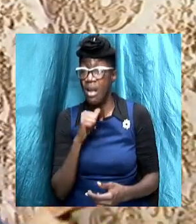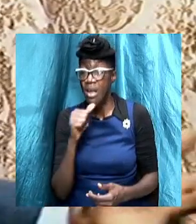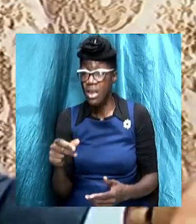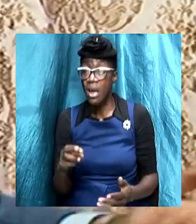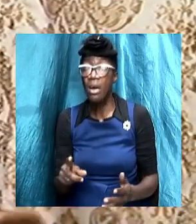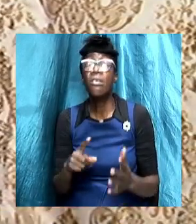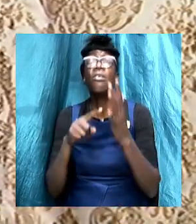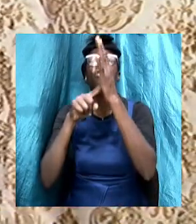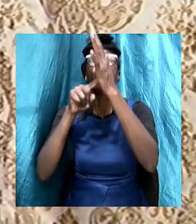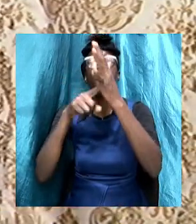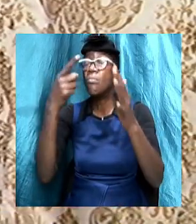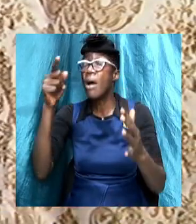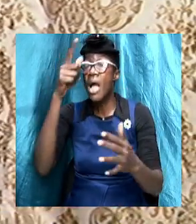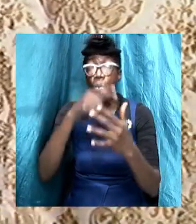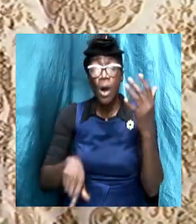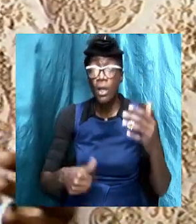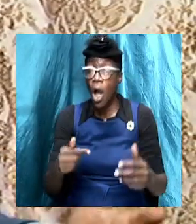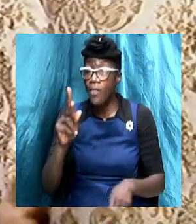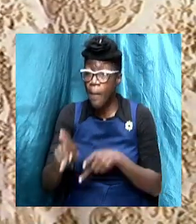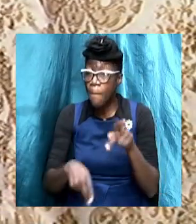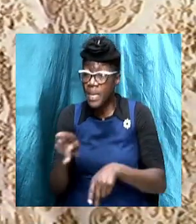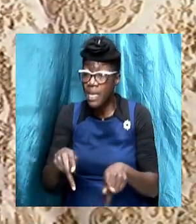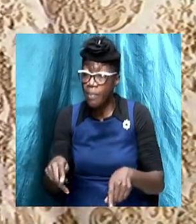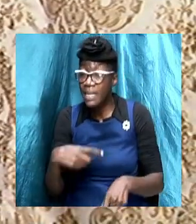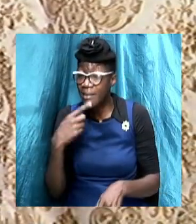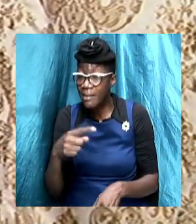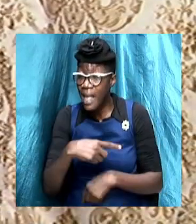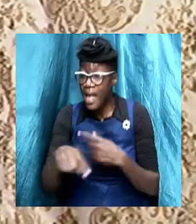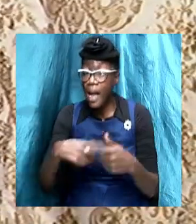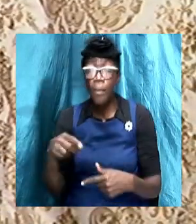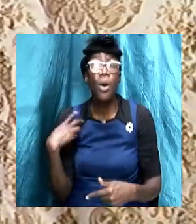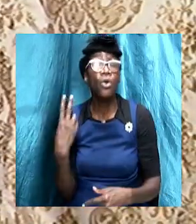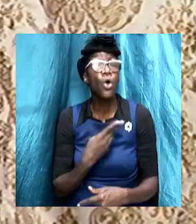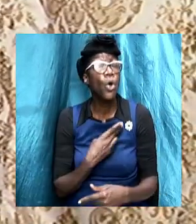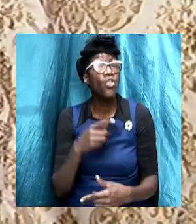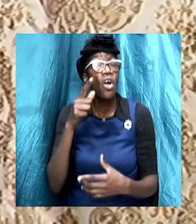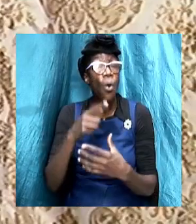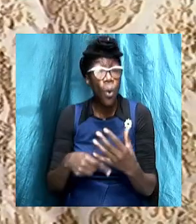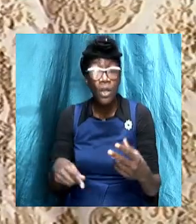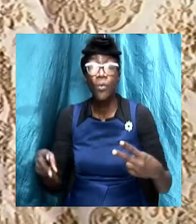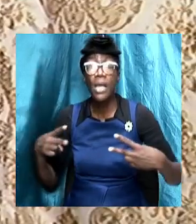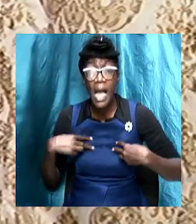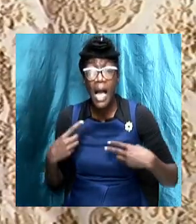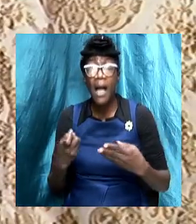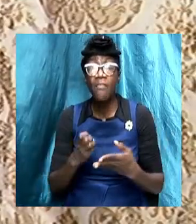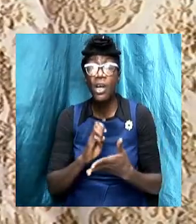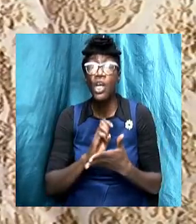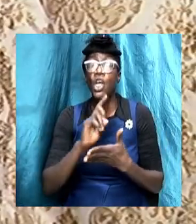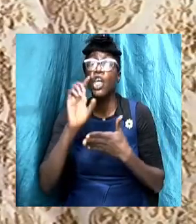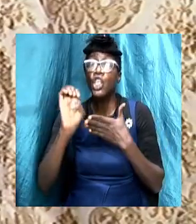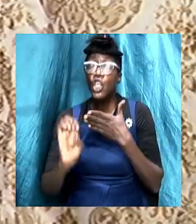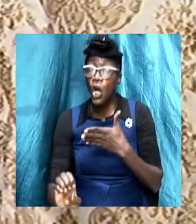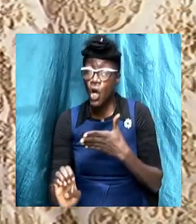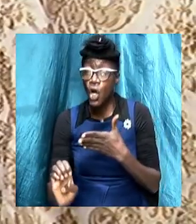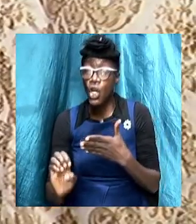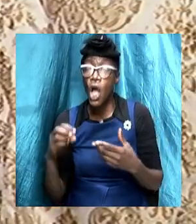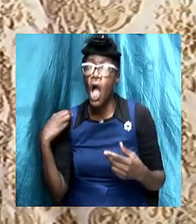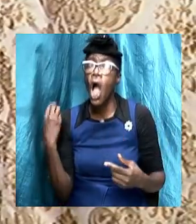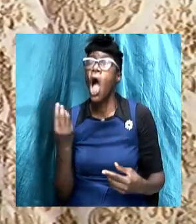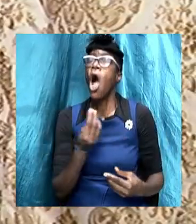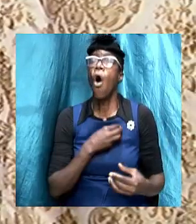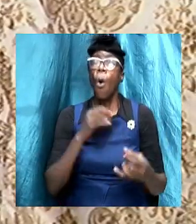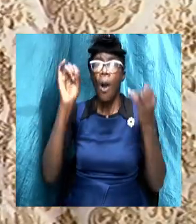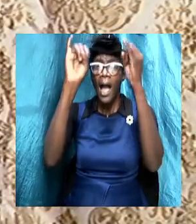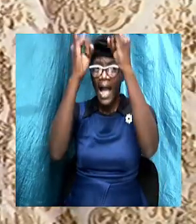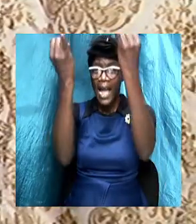people say about us or what we have done. Our identity, child of God, is who God